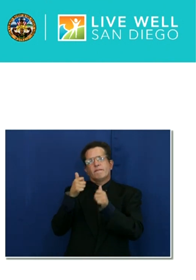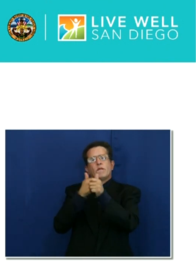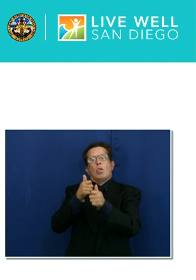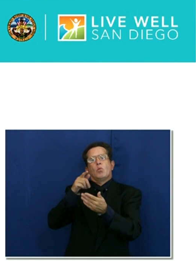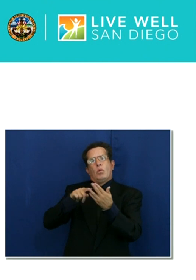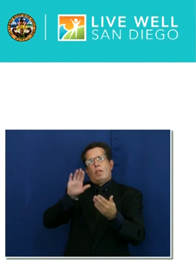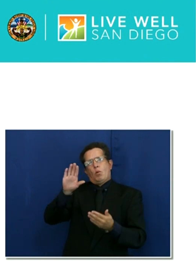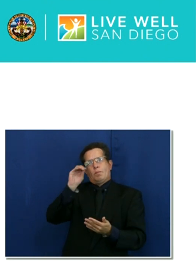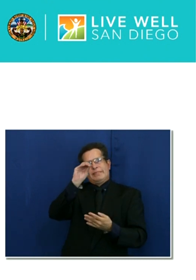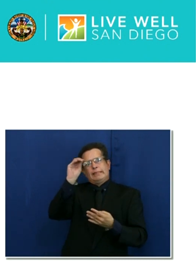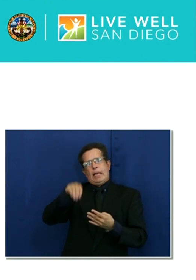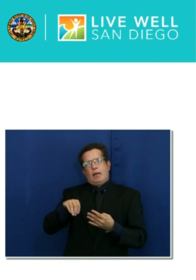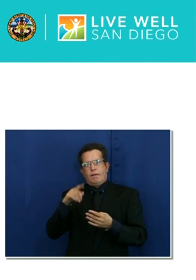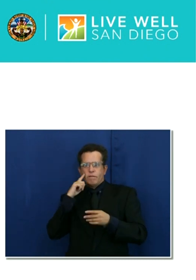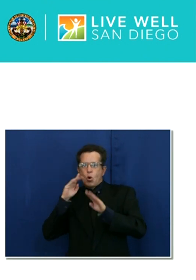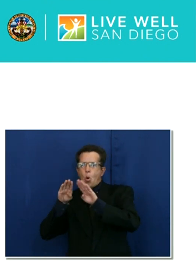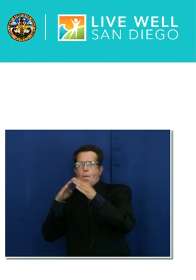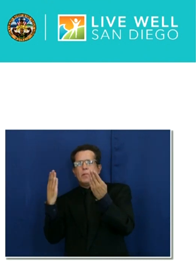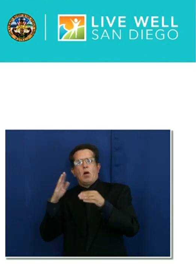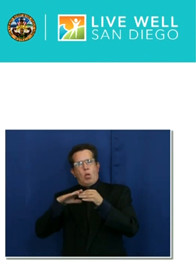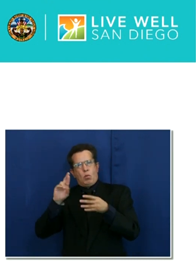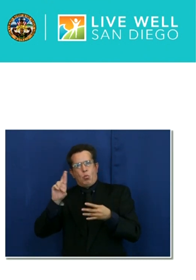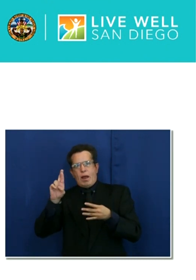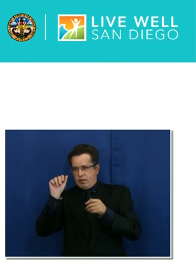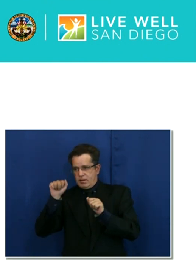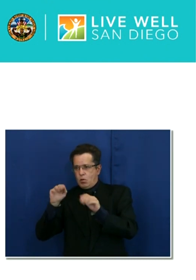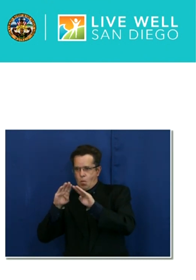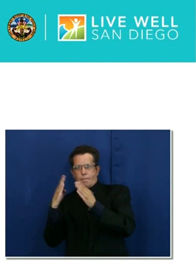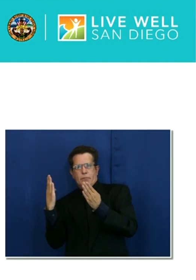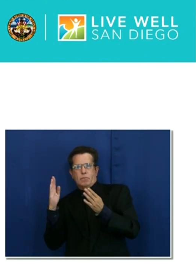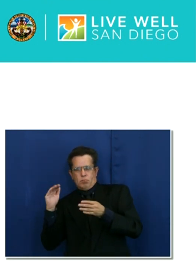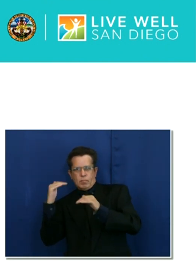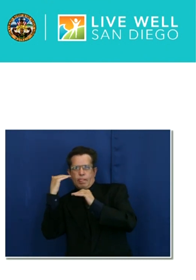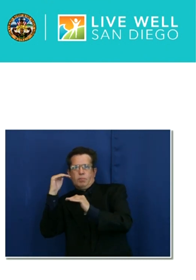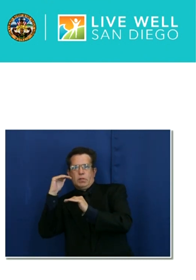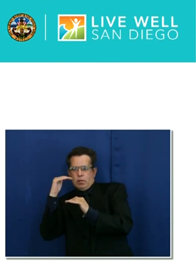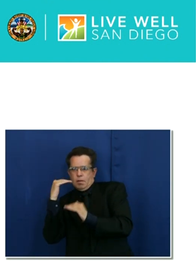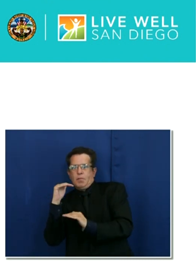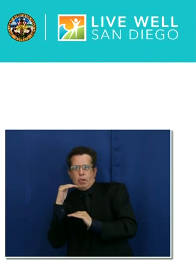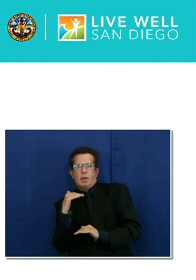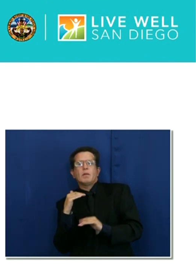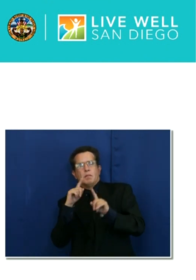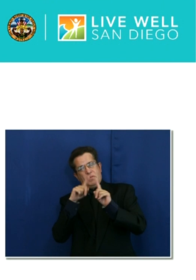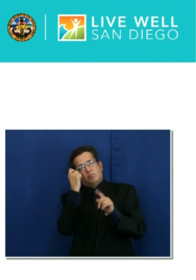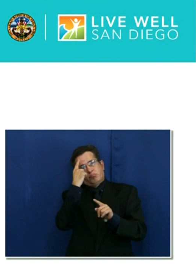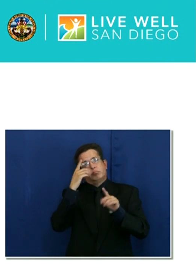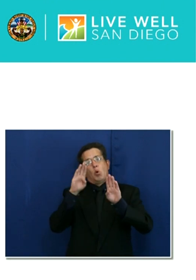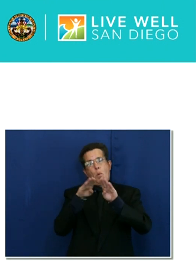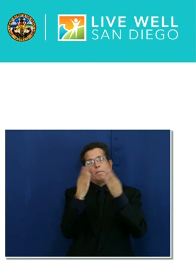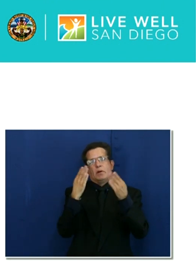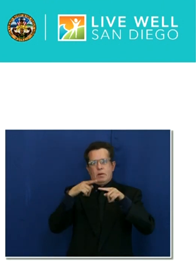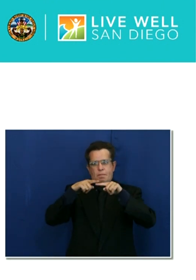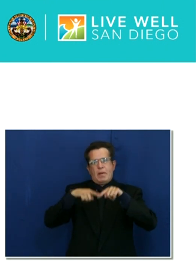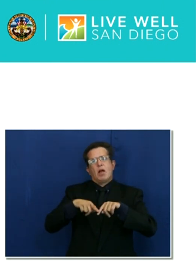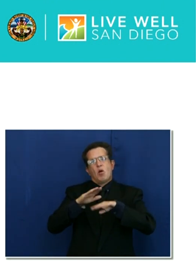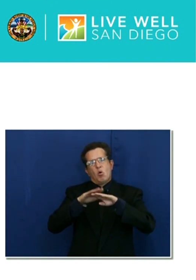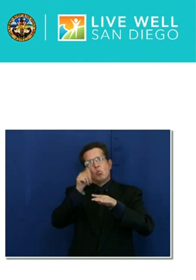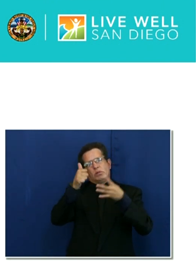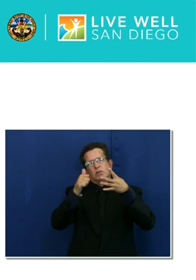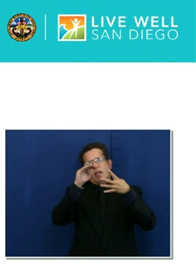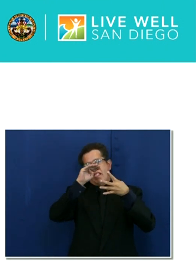operations identified that's on the right of the slide. One new a factor that